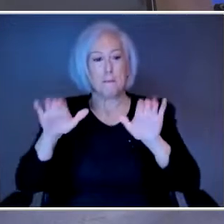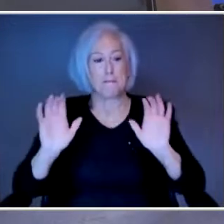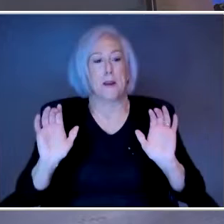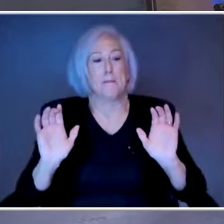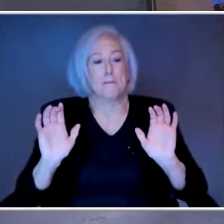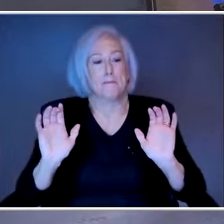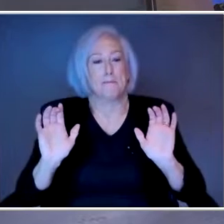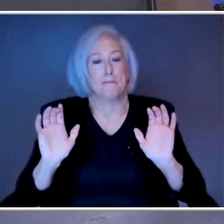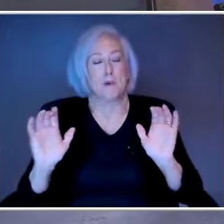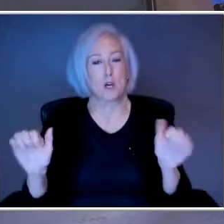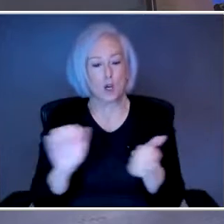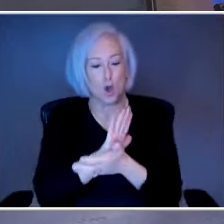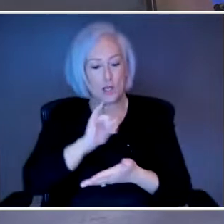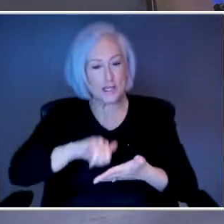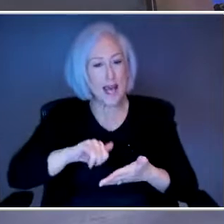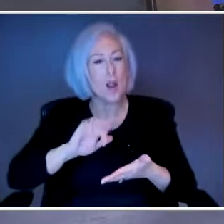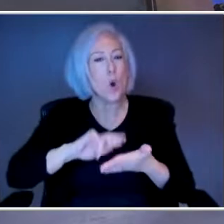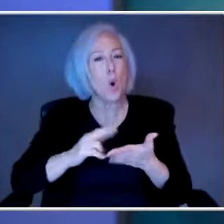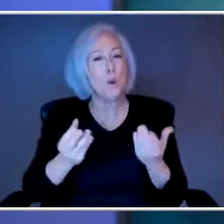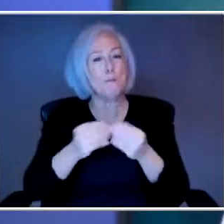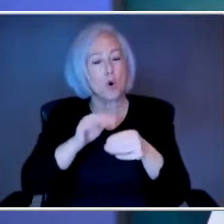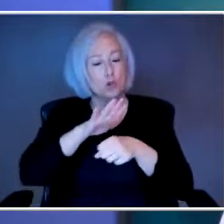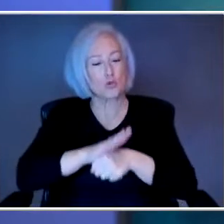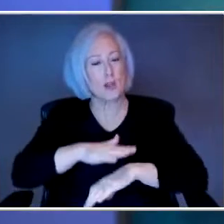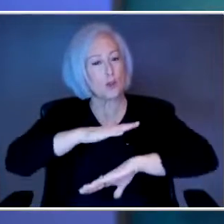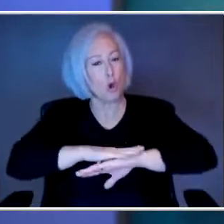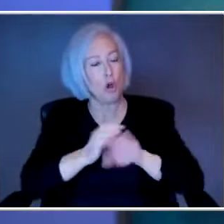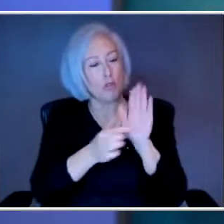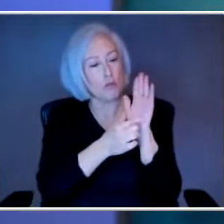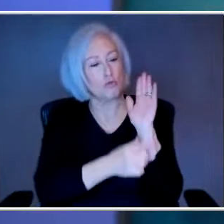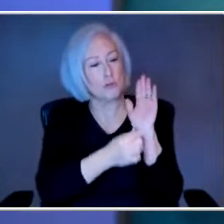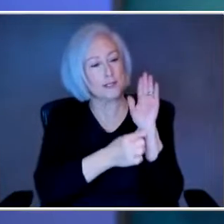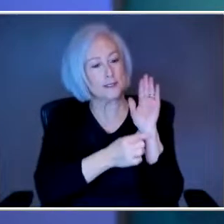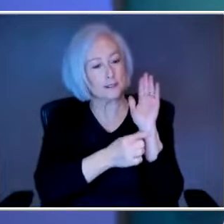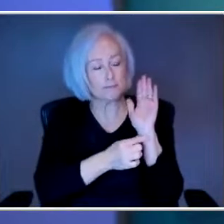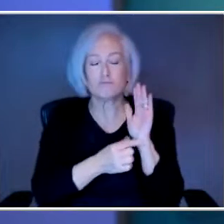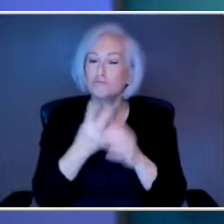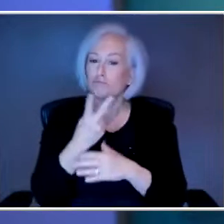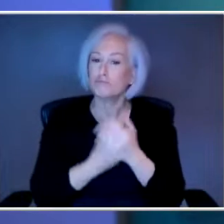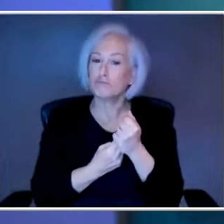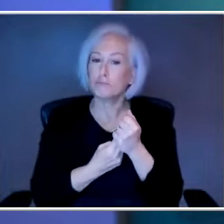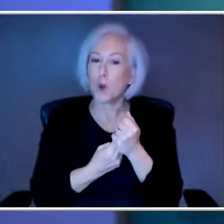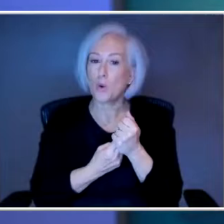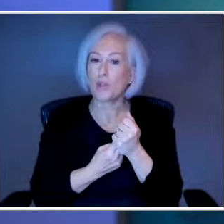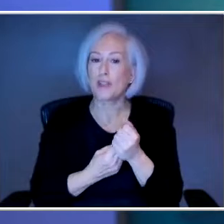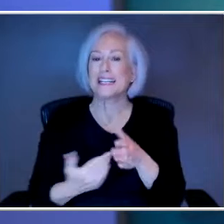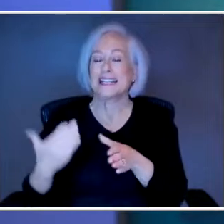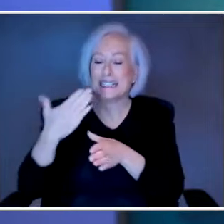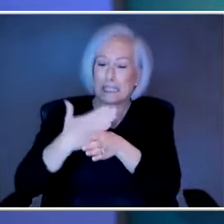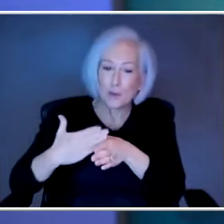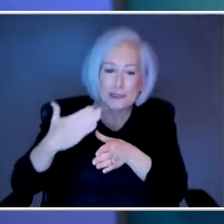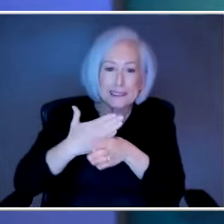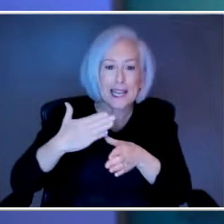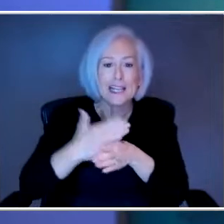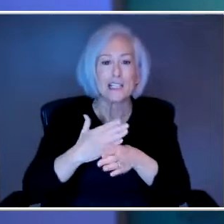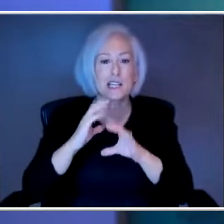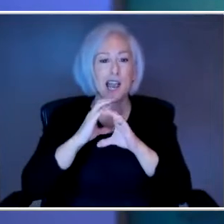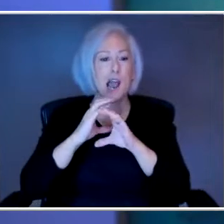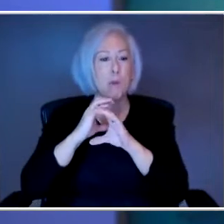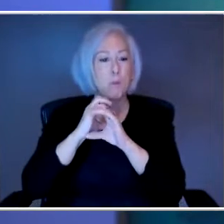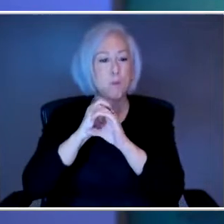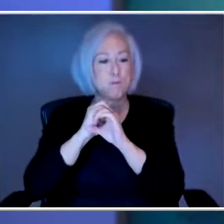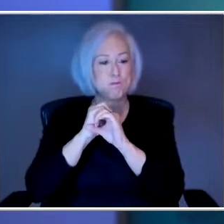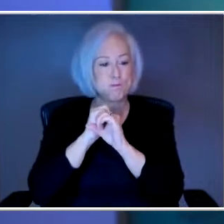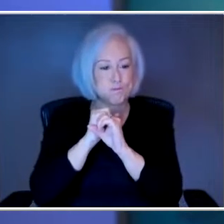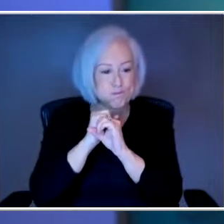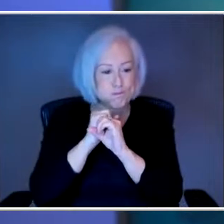it stress on the wrist? It's a little of both. So anything that's going to cause irritation, inflammation will contribute to it. And then positionally, it can